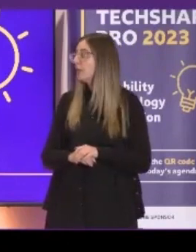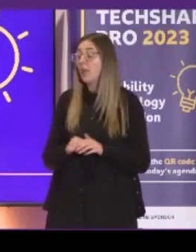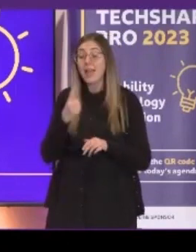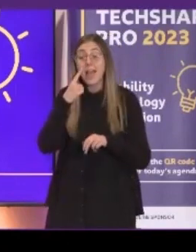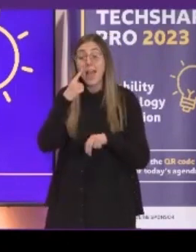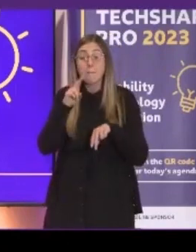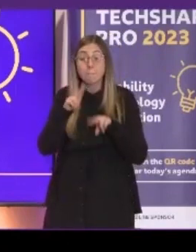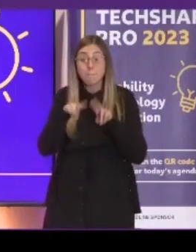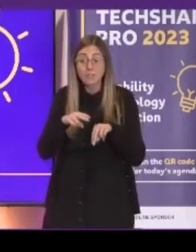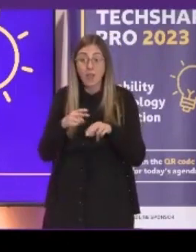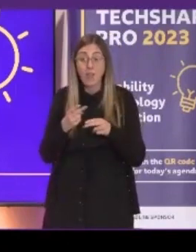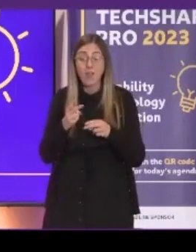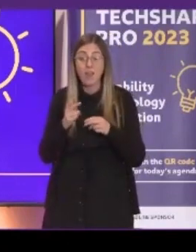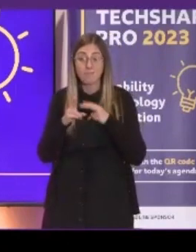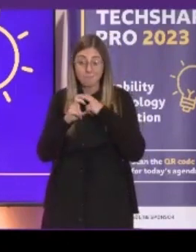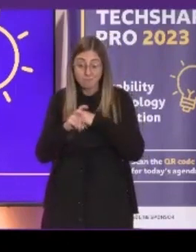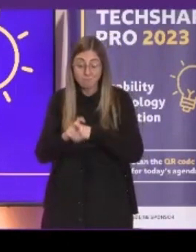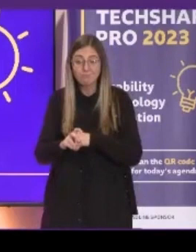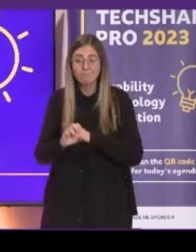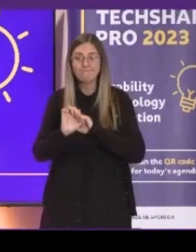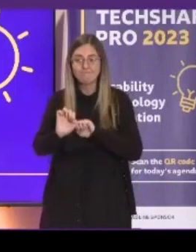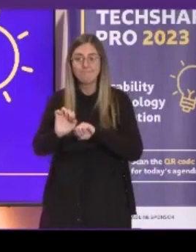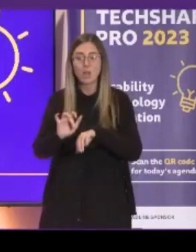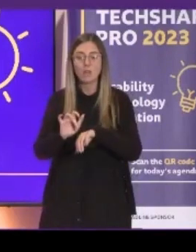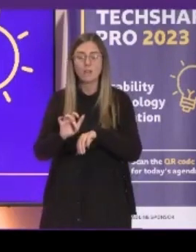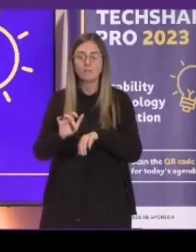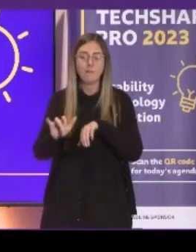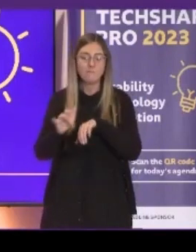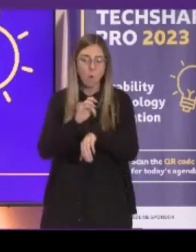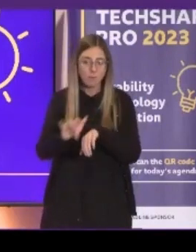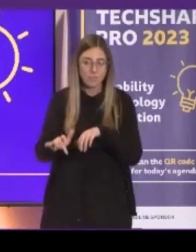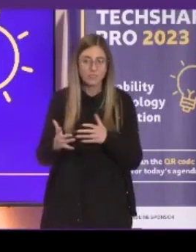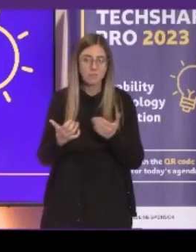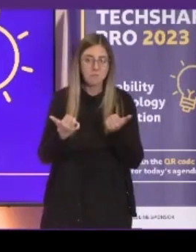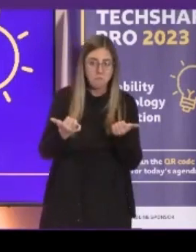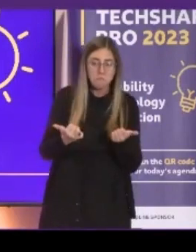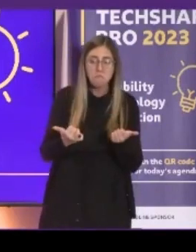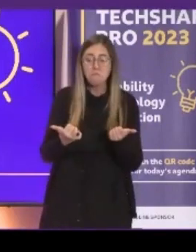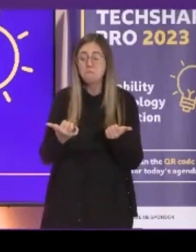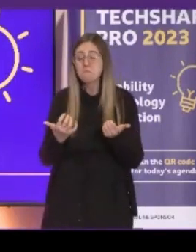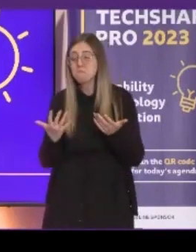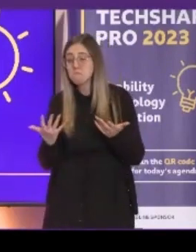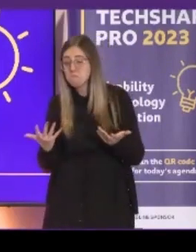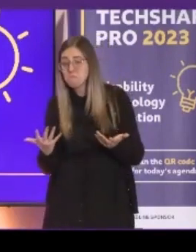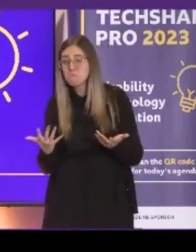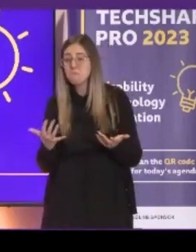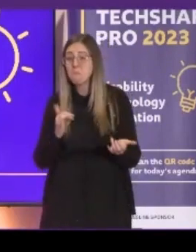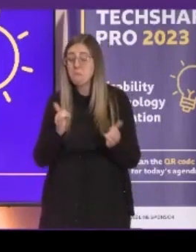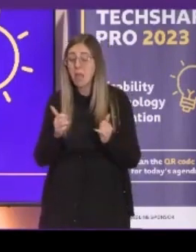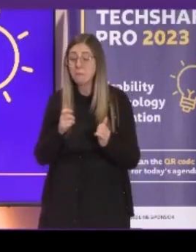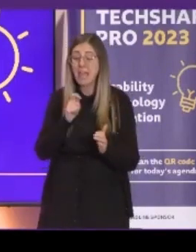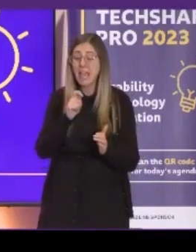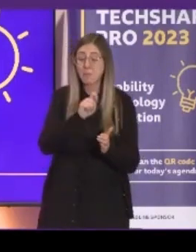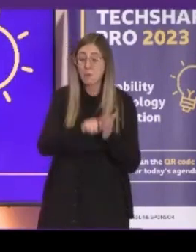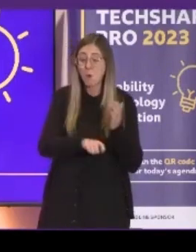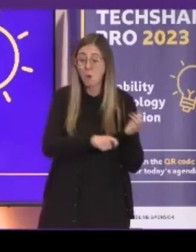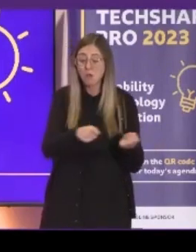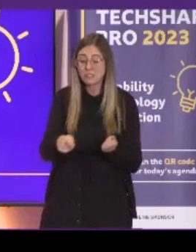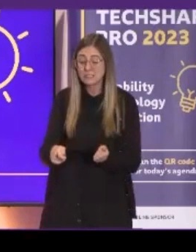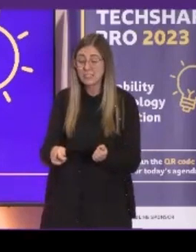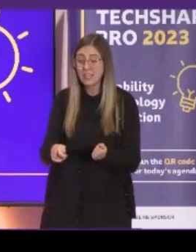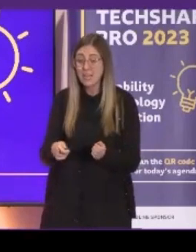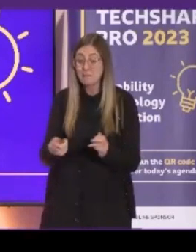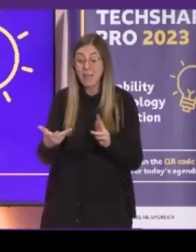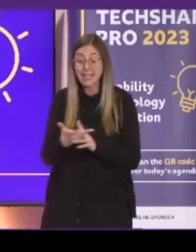assess performance. We need to understand, okay, they brought something to the table, it might be accessible